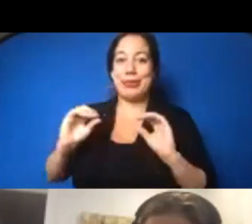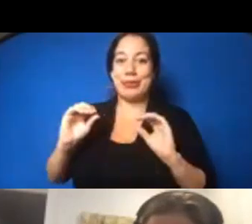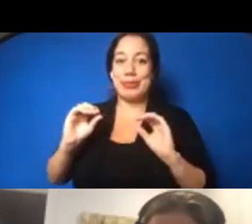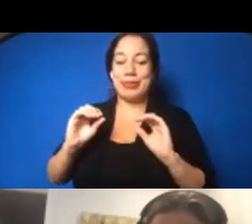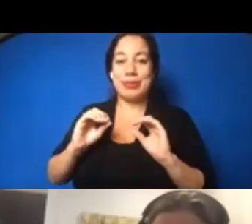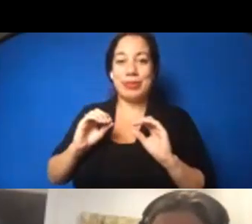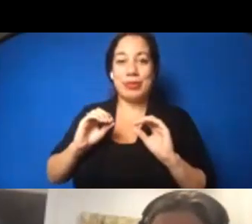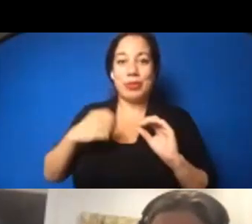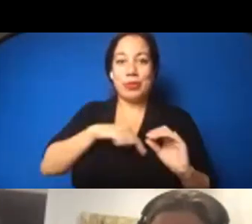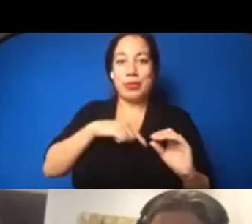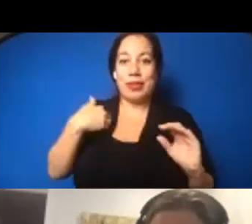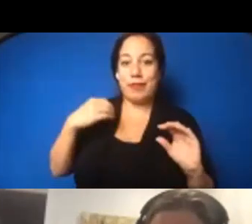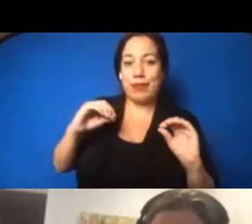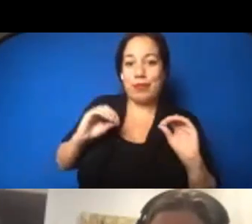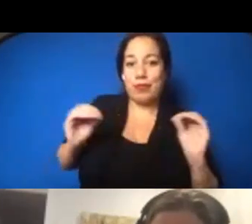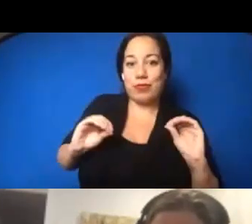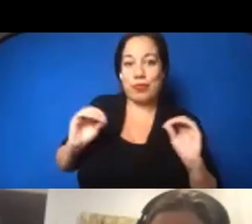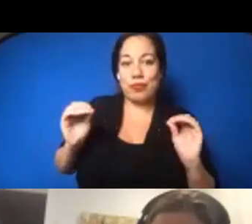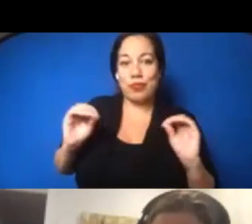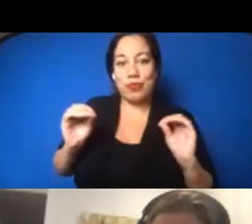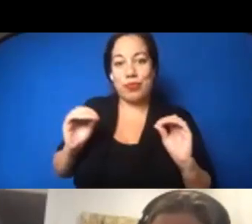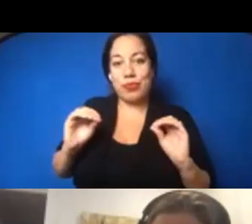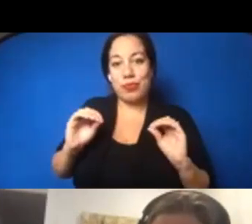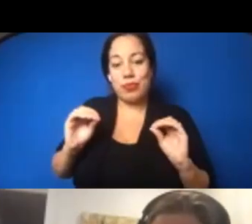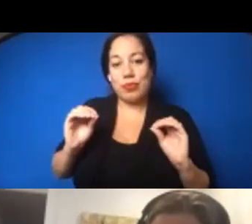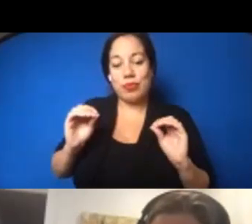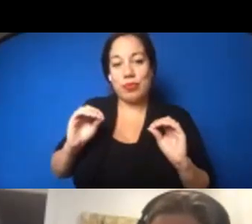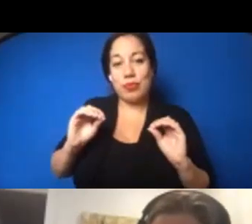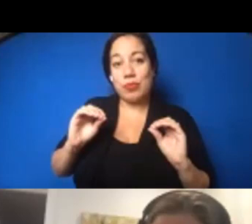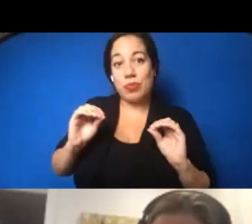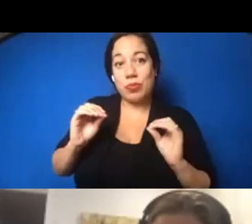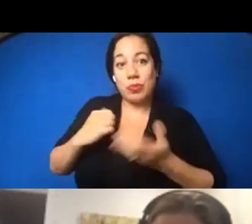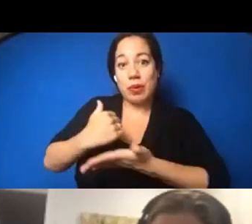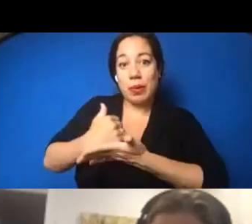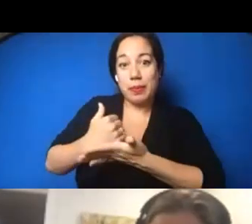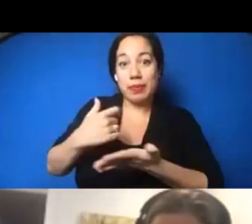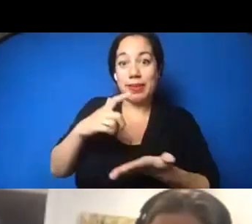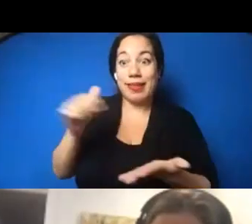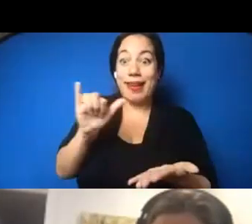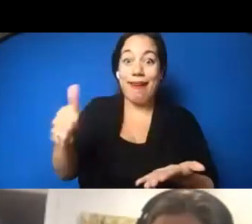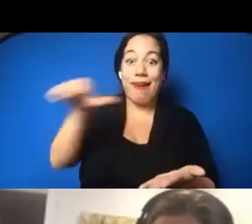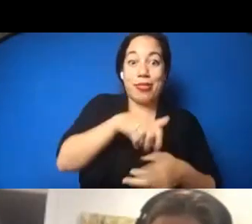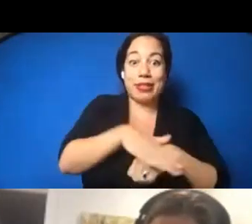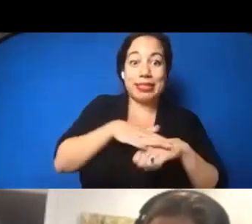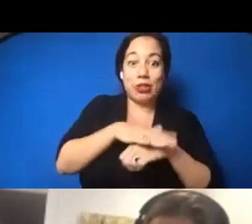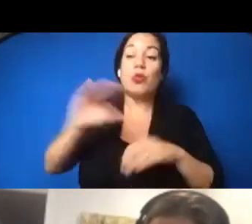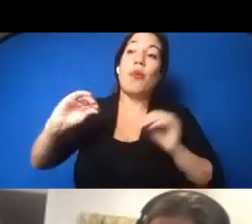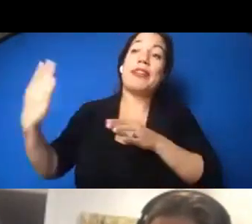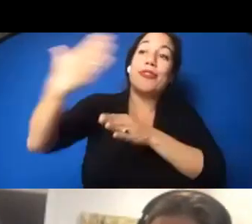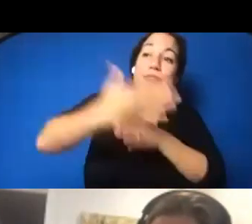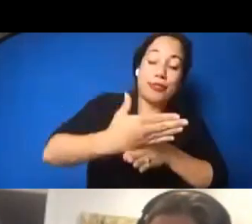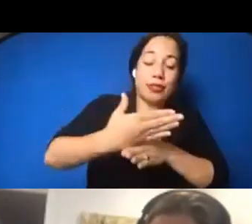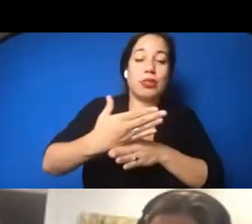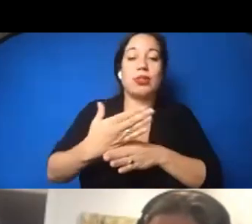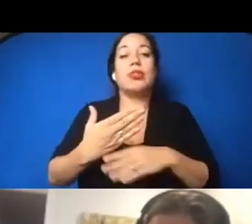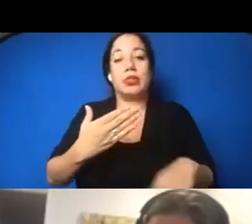other institutions in health in indigenous health systems. So we do need to manage this